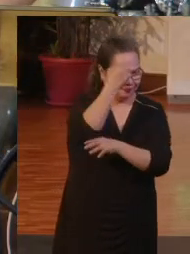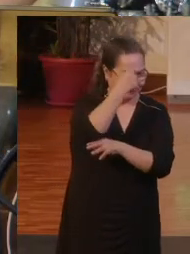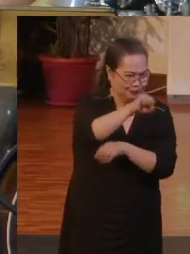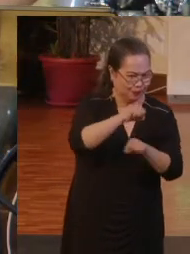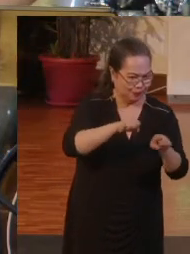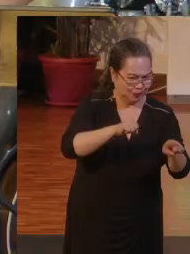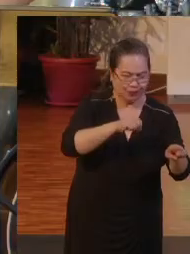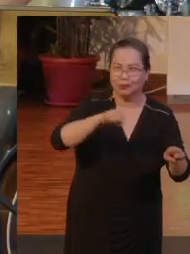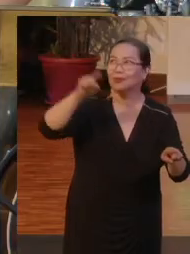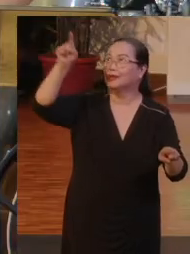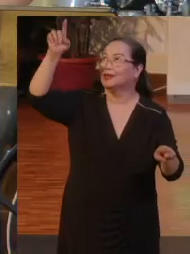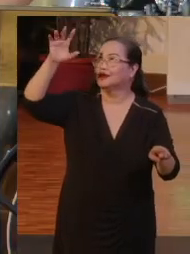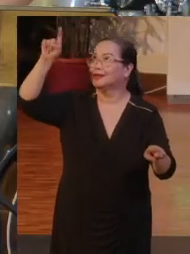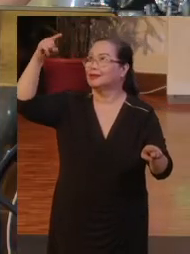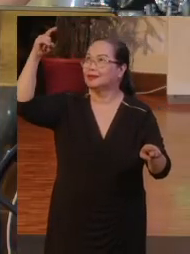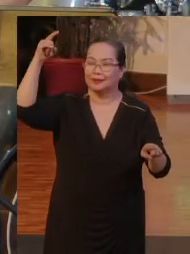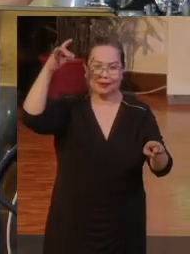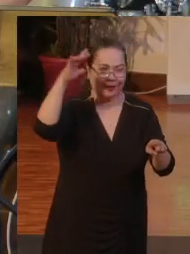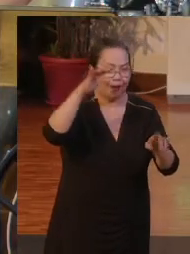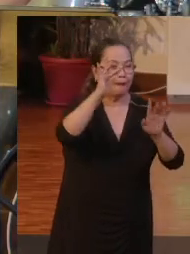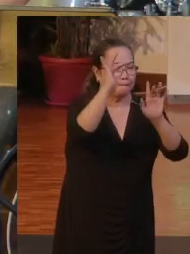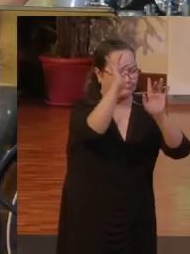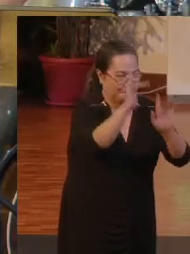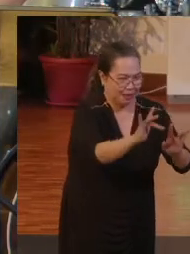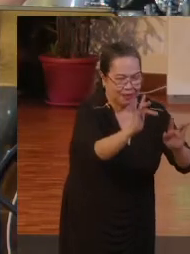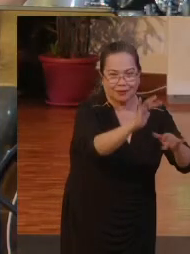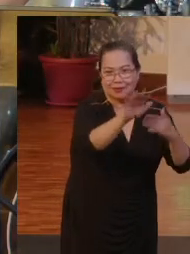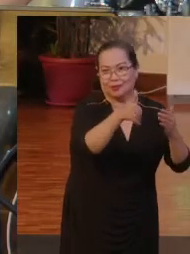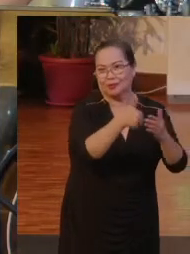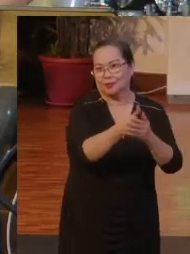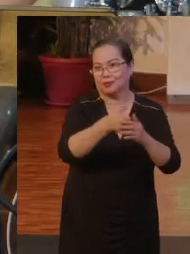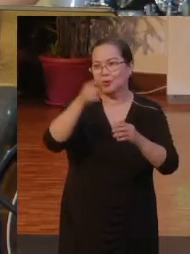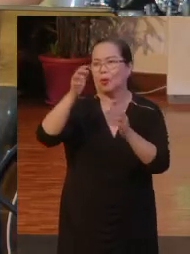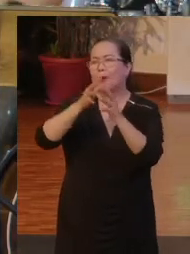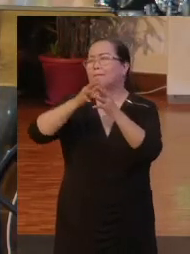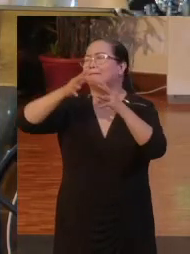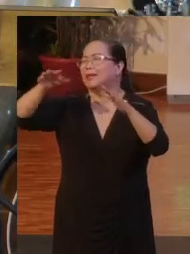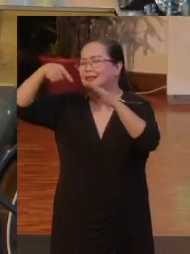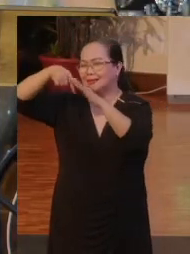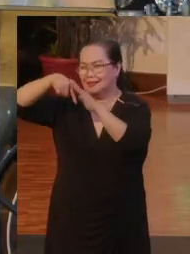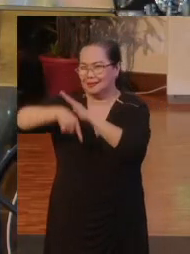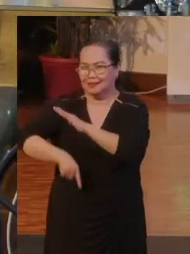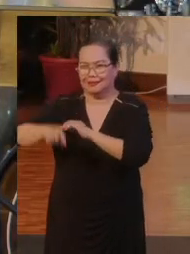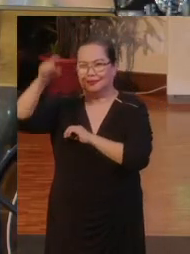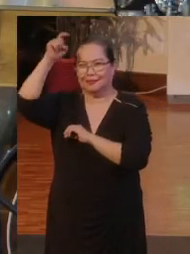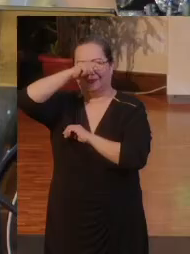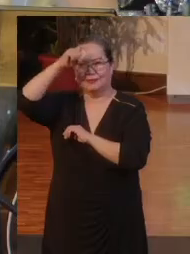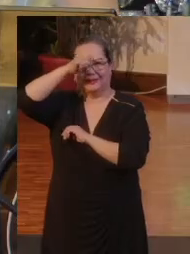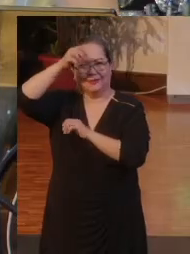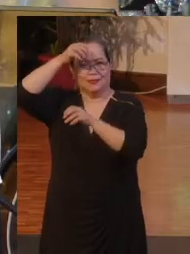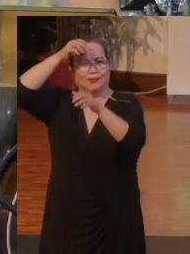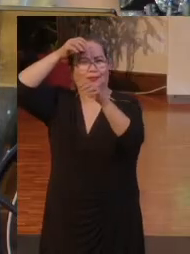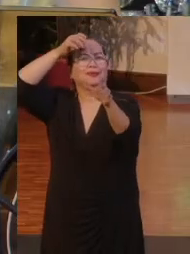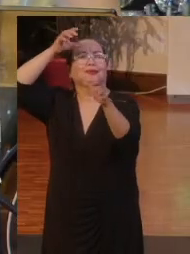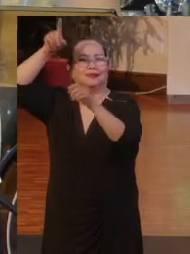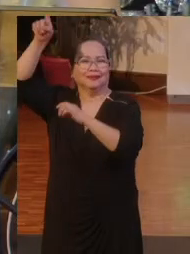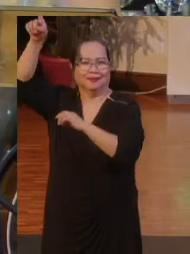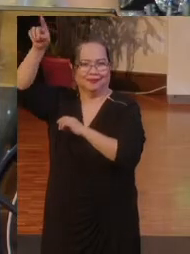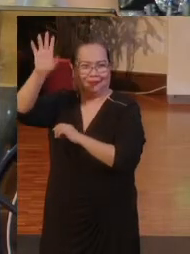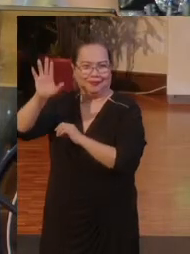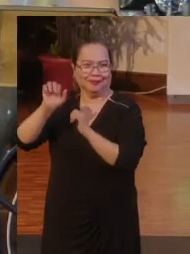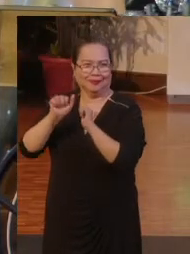he may have mercy on all. Oh, the depth of the riches and the wisdom and the knowledge of God.